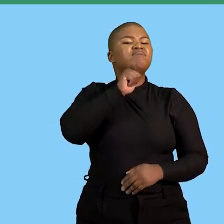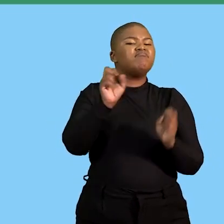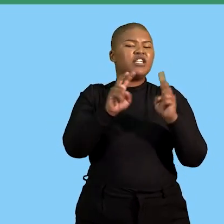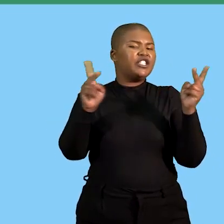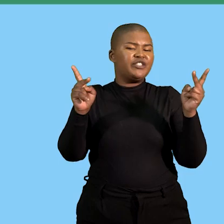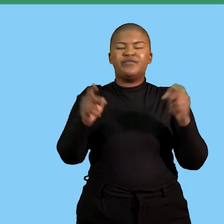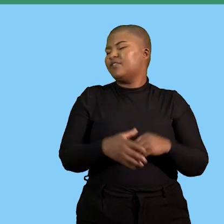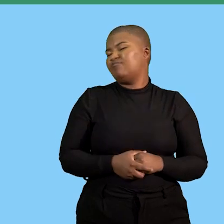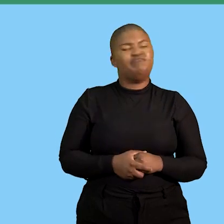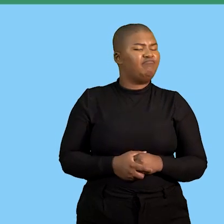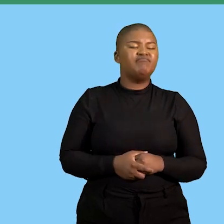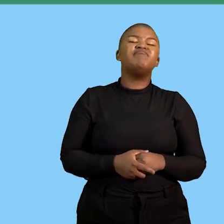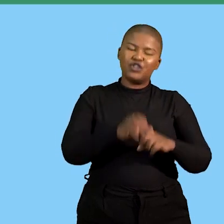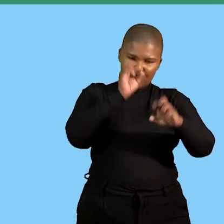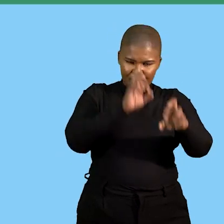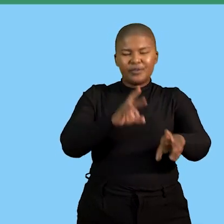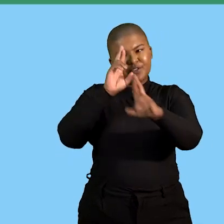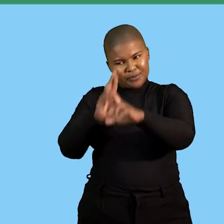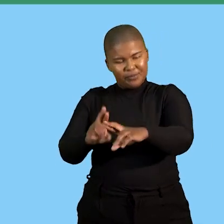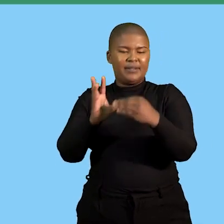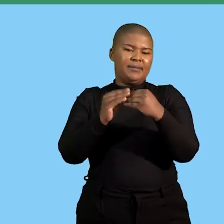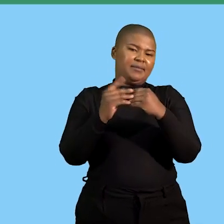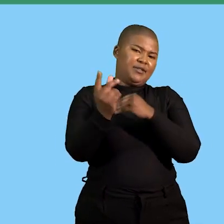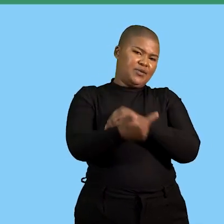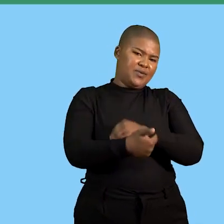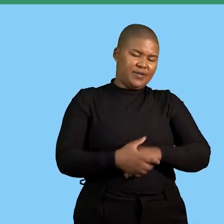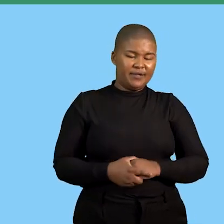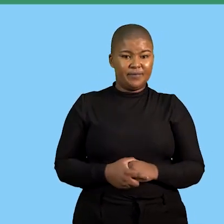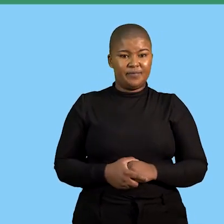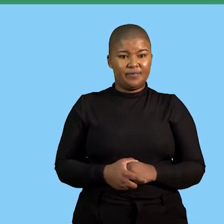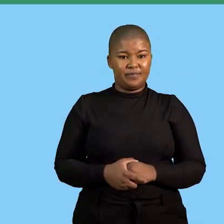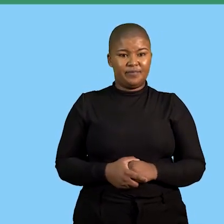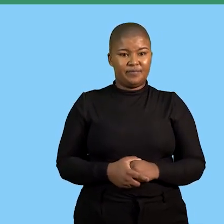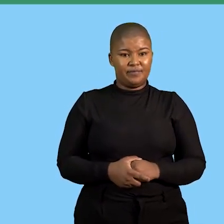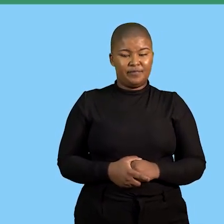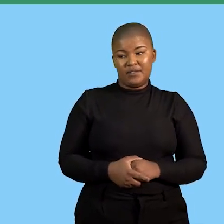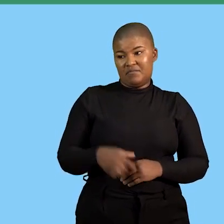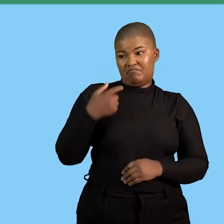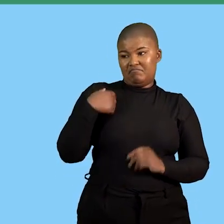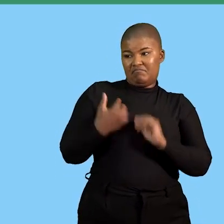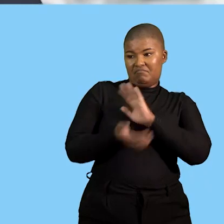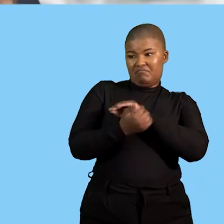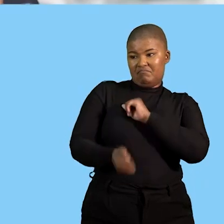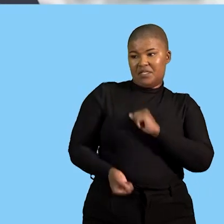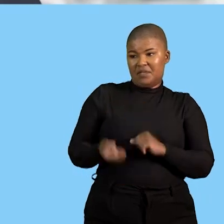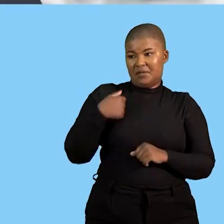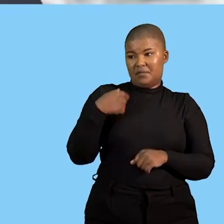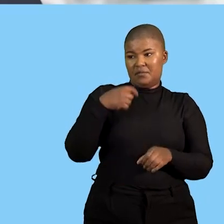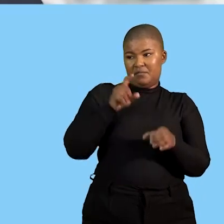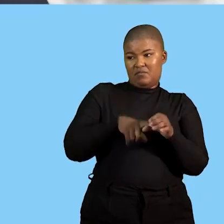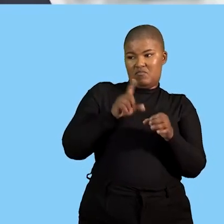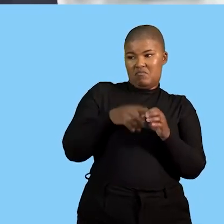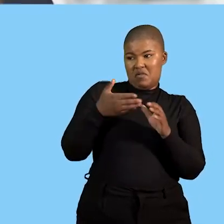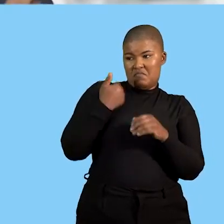others or other members despite the differences, to say, I am skilled, I have more